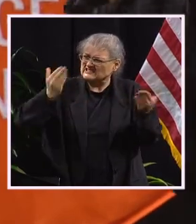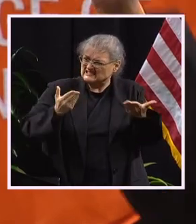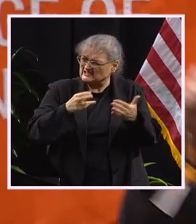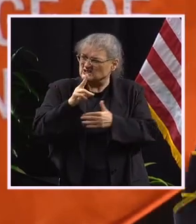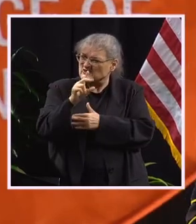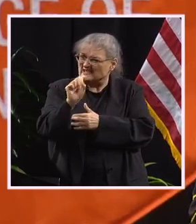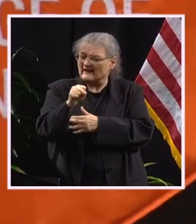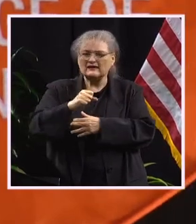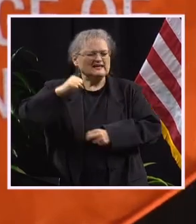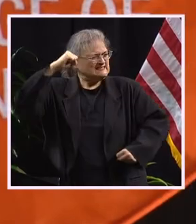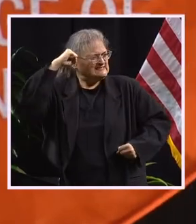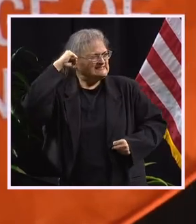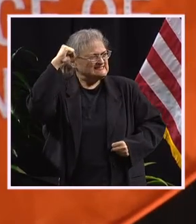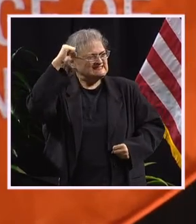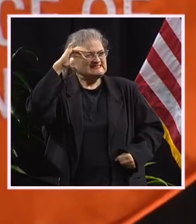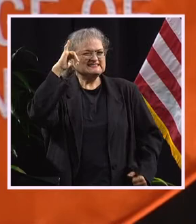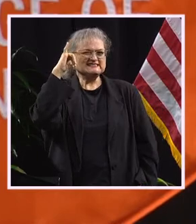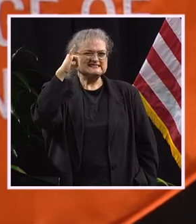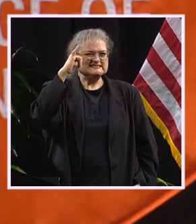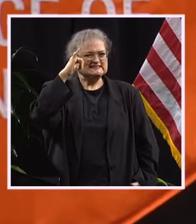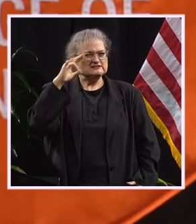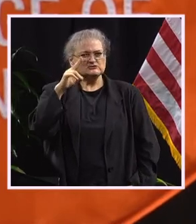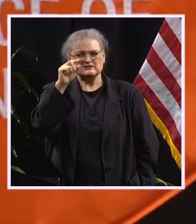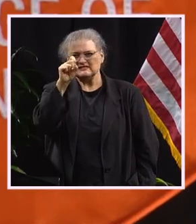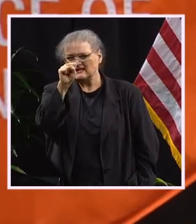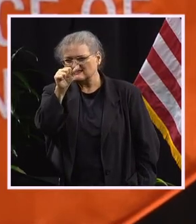Yay, UTSA!